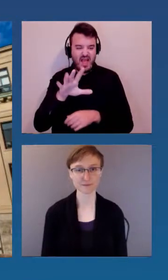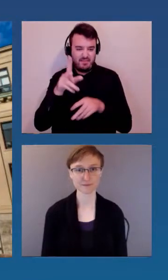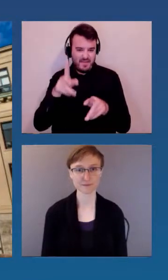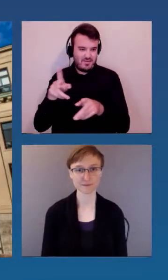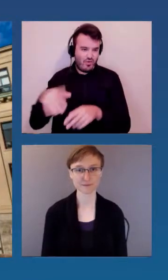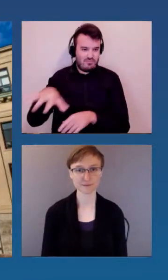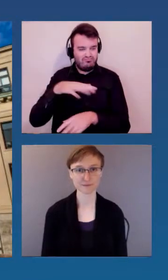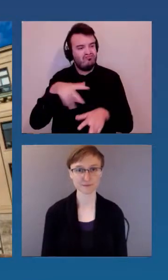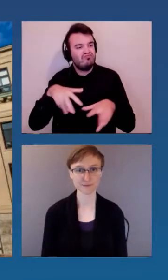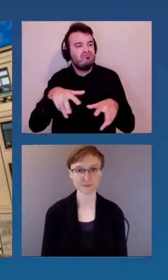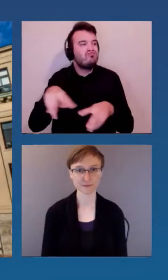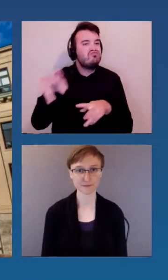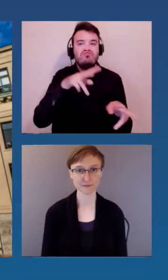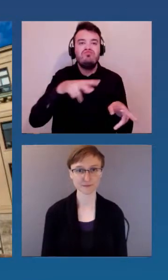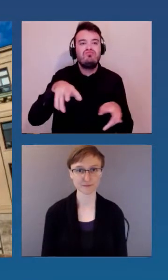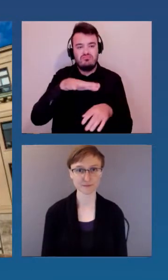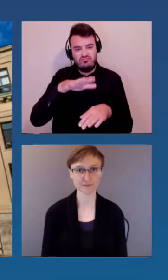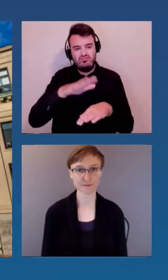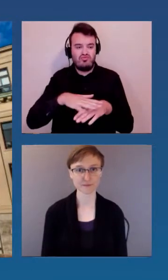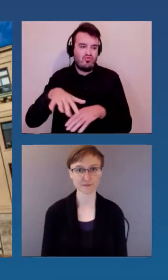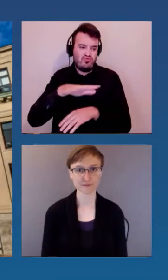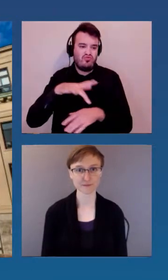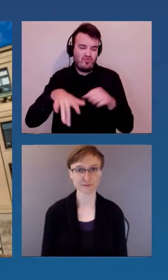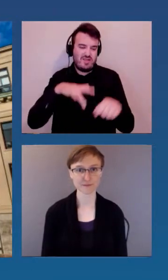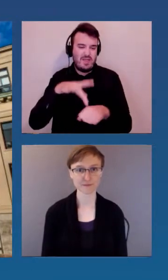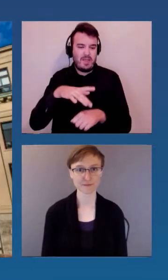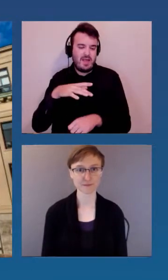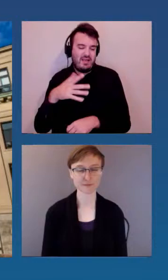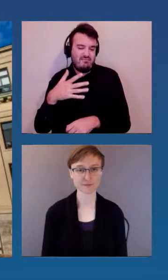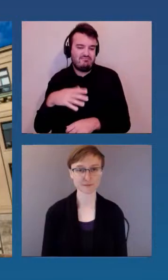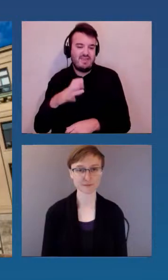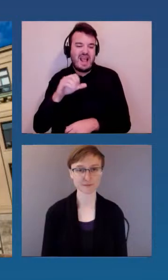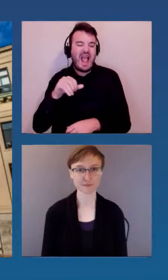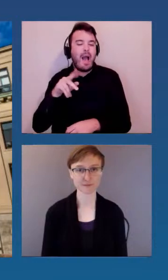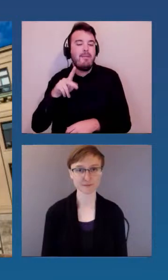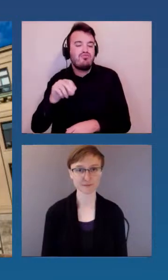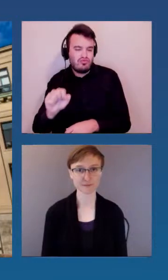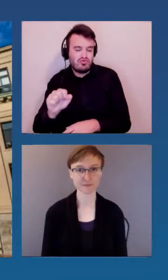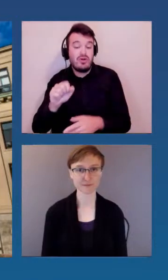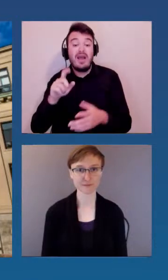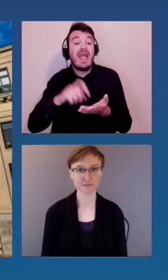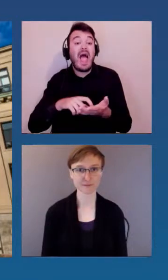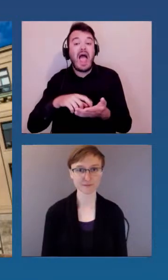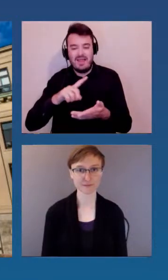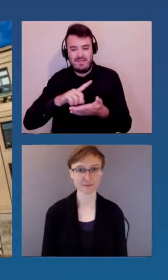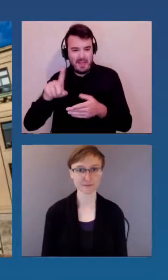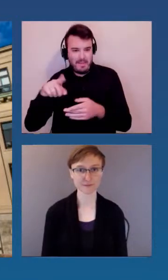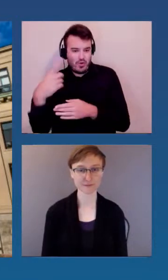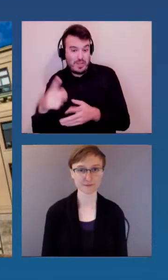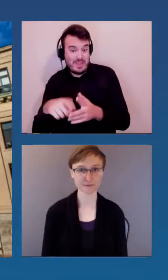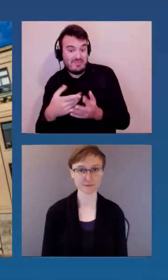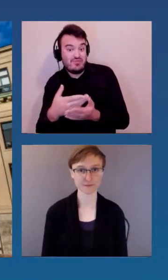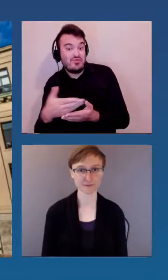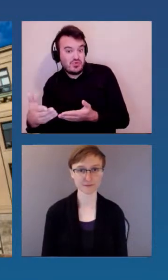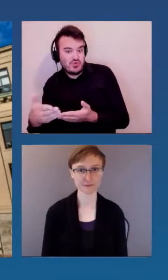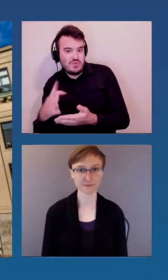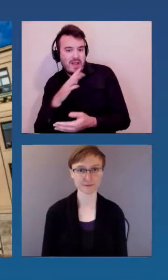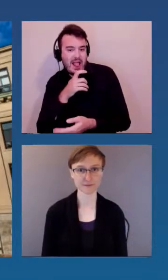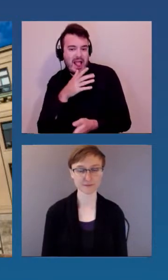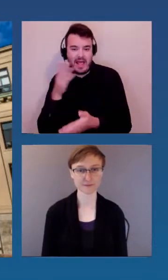community. We've also hired 125 student ambassadors, donc des ambassadeurs